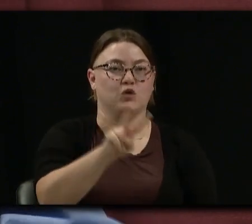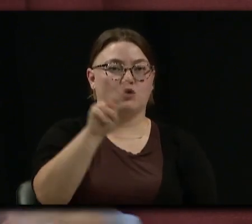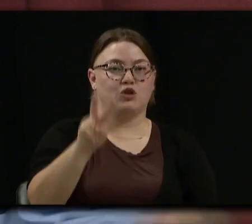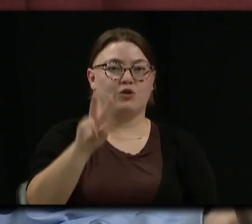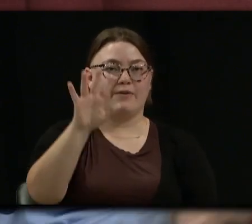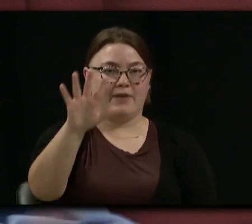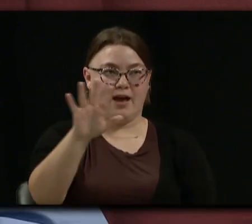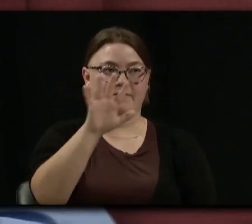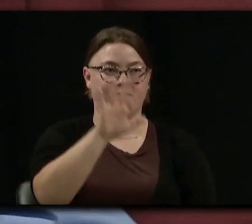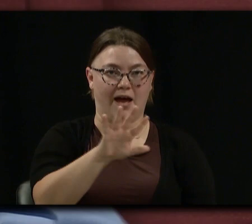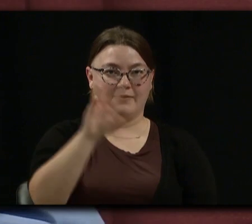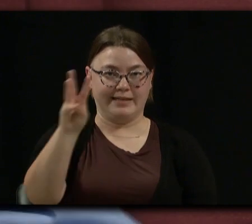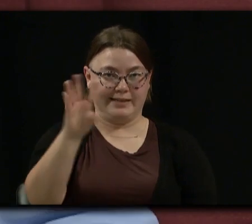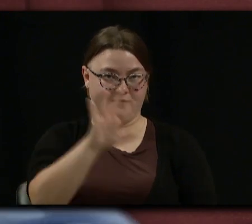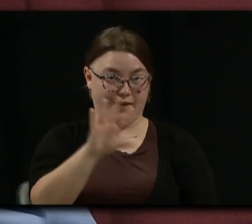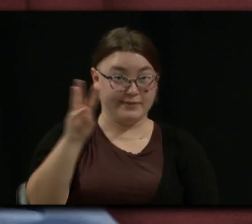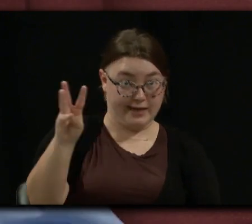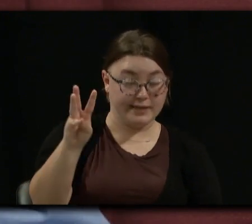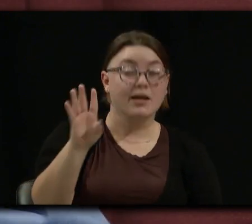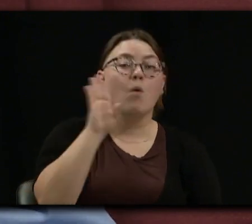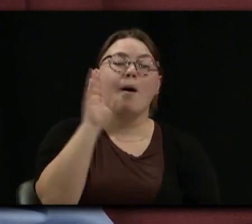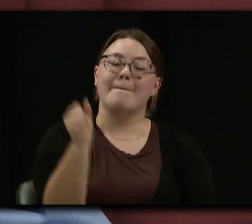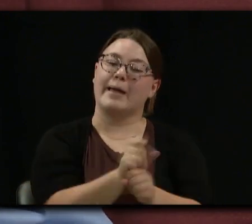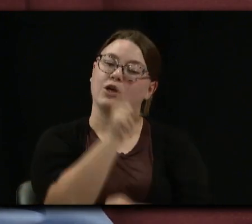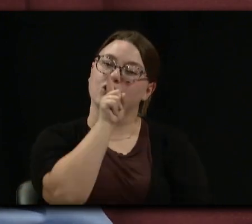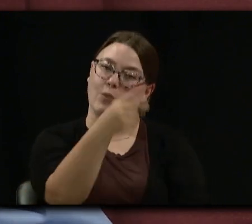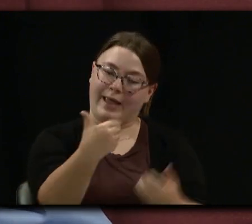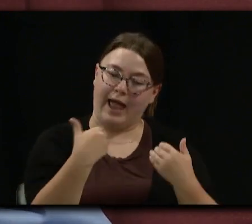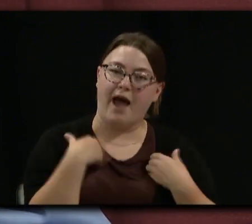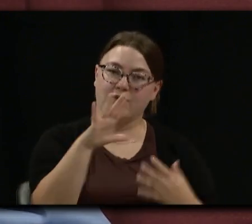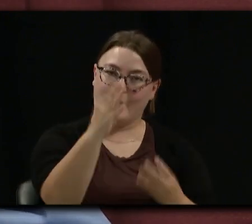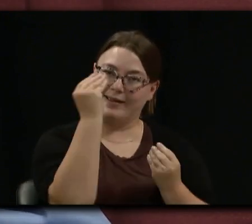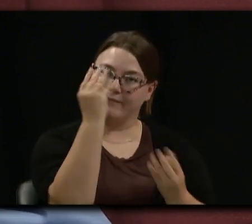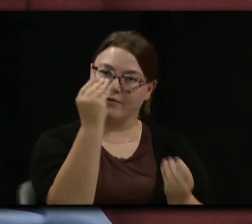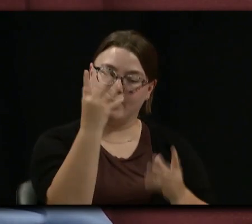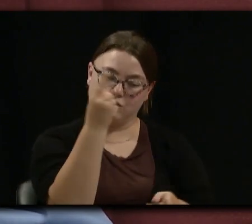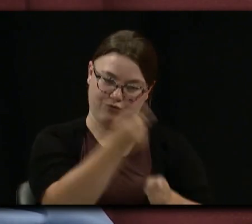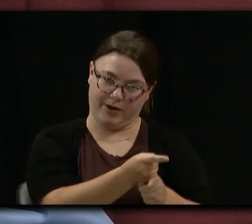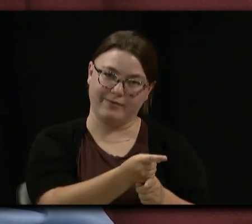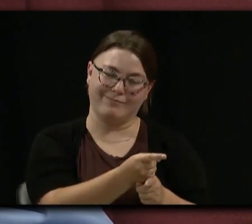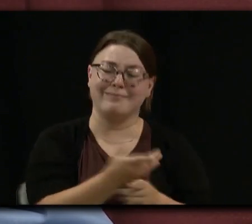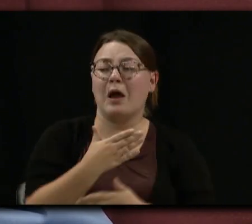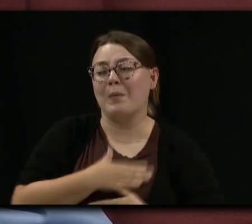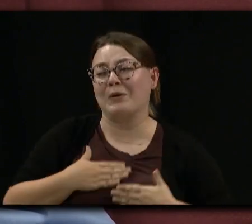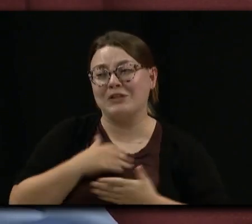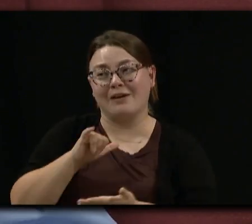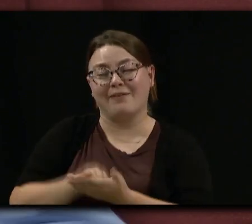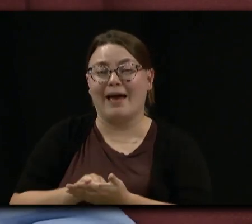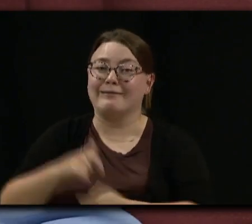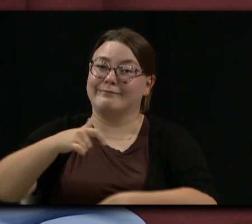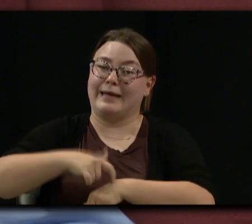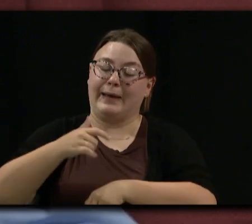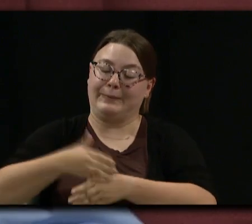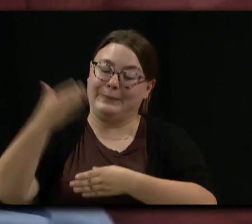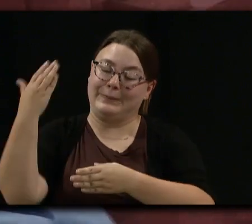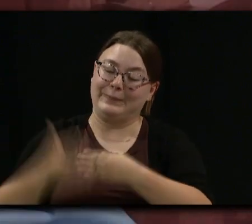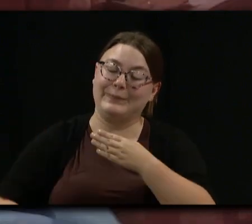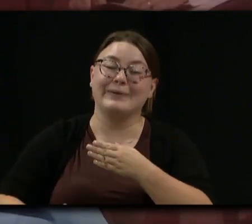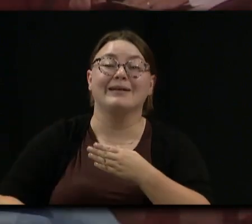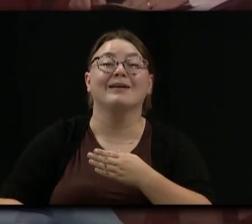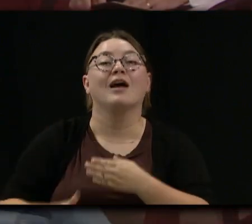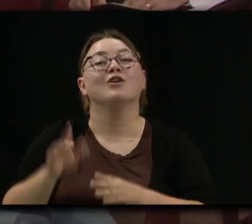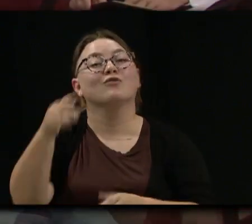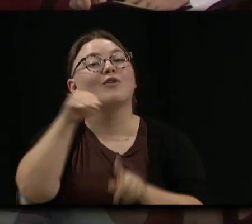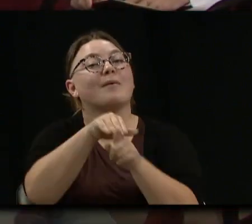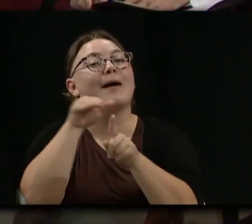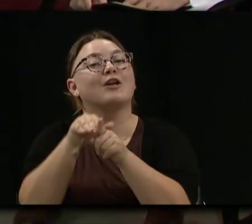937-225-5656, and we'll do everything we can to make sure you're at the right polling location. I appreciate that so much. I am going to wrap things up. I just want to remind people that